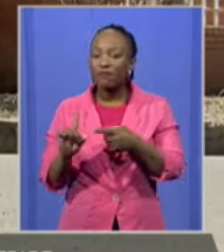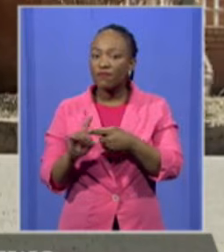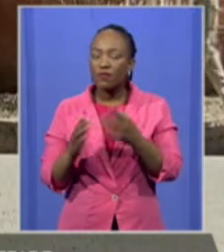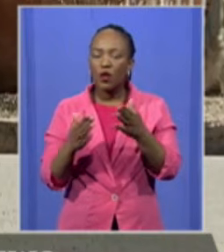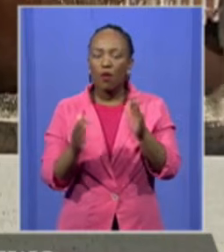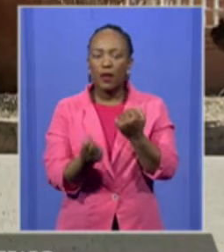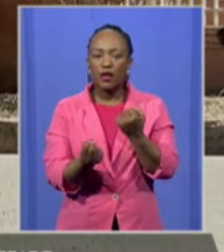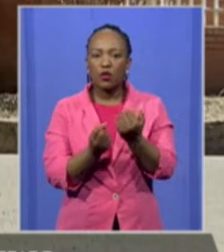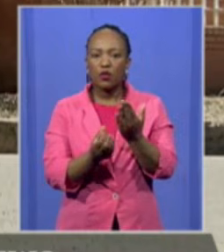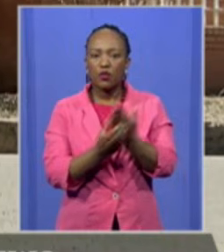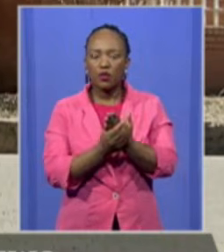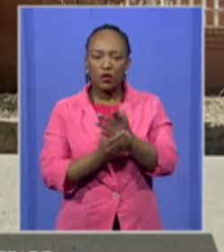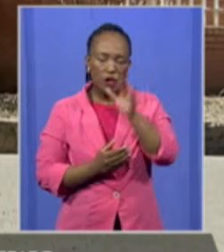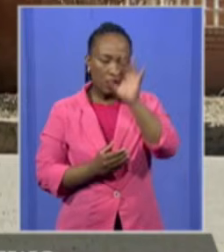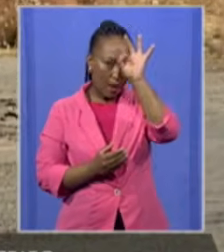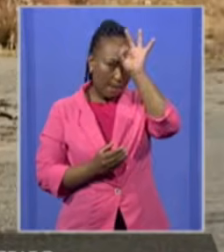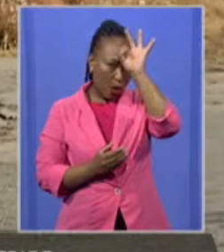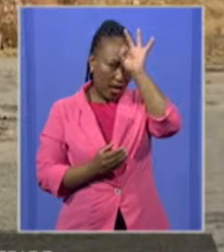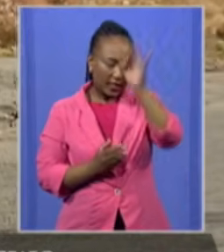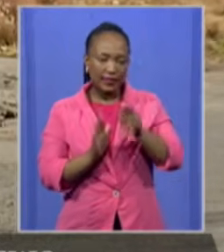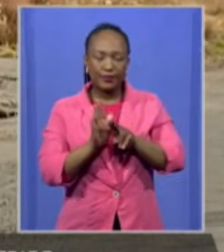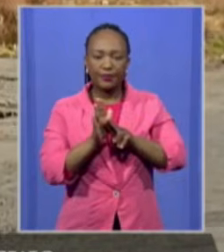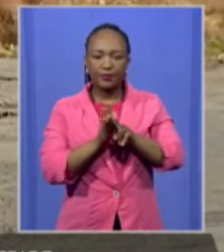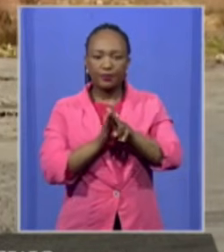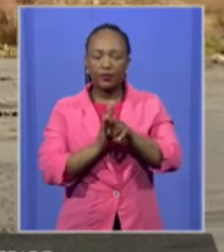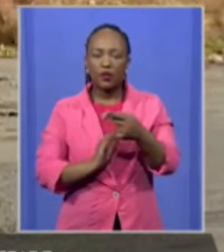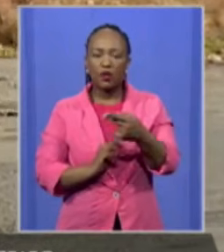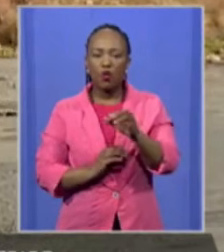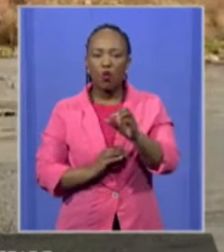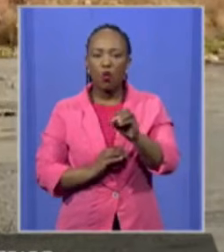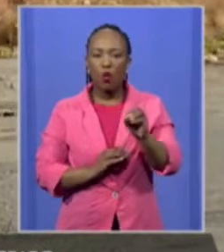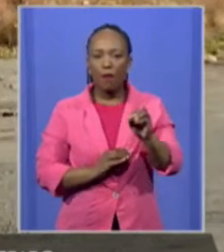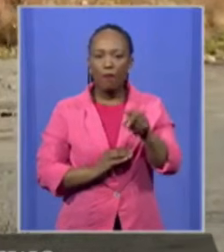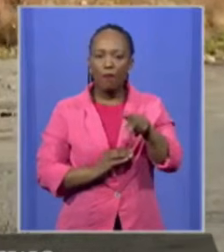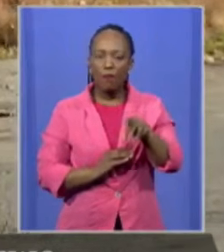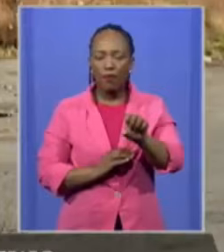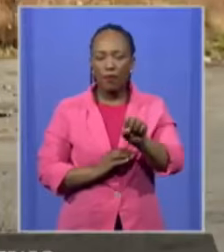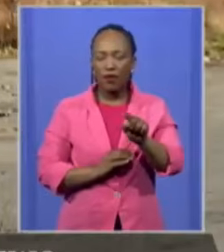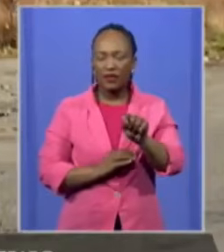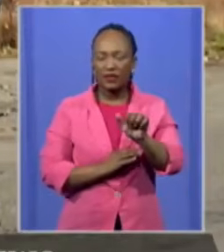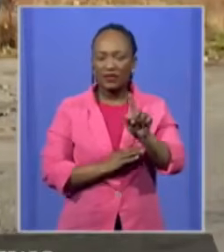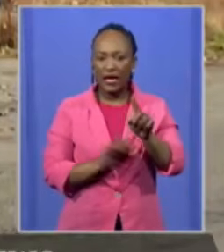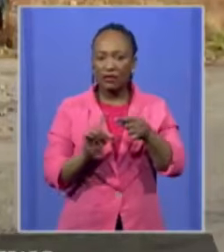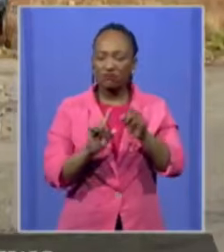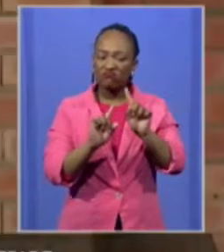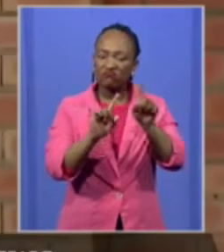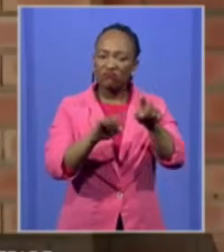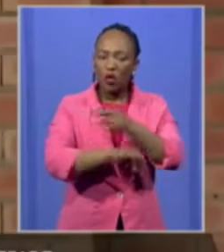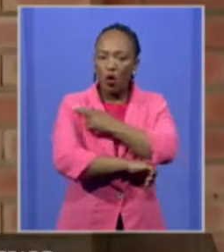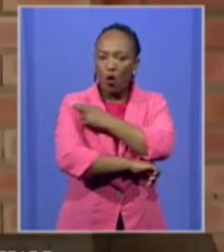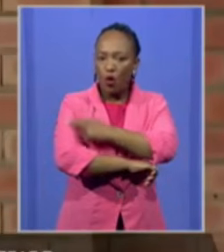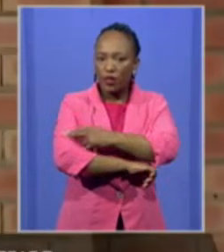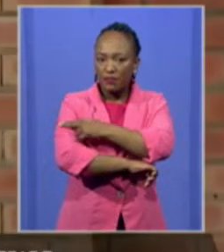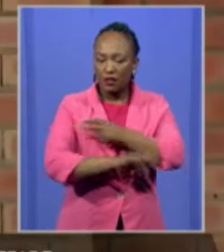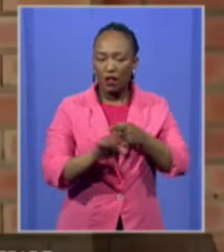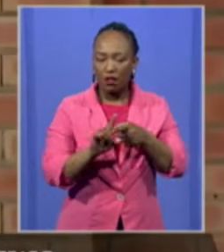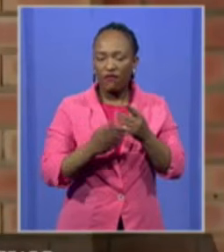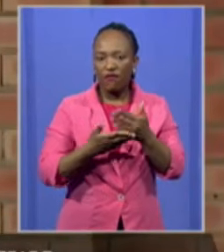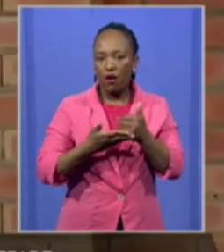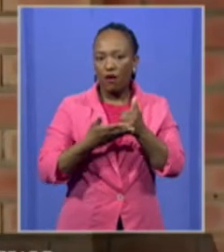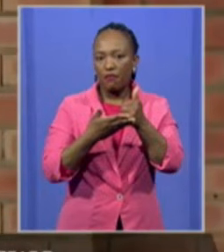otlwa stationeng sa sepolesa sa Hoopstad aba a leba sepetleleng hore a ilo okwa. Mohlophuli wa molao